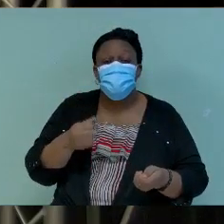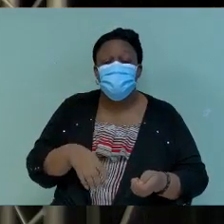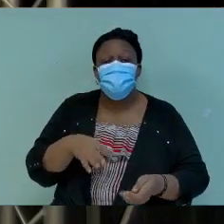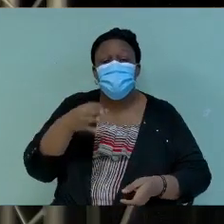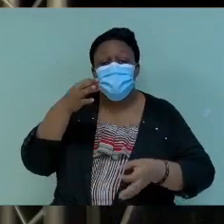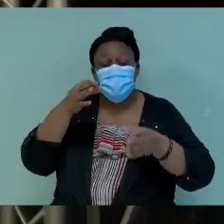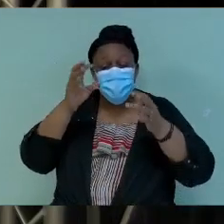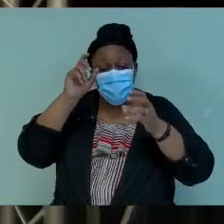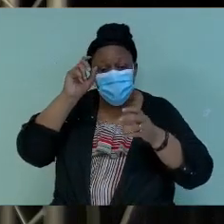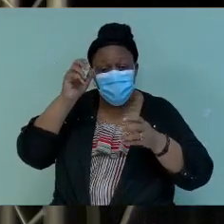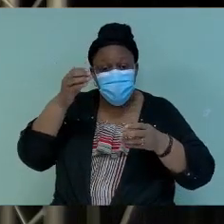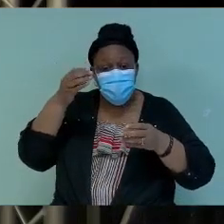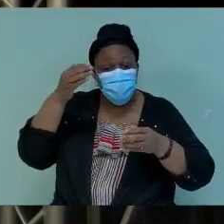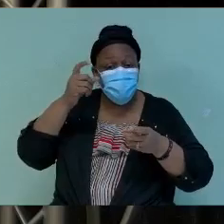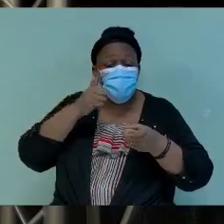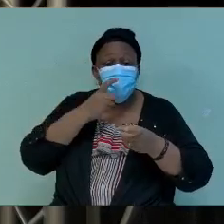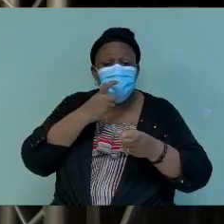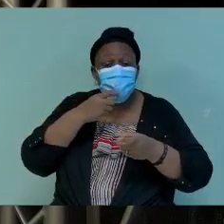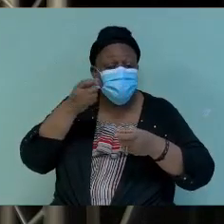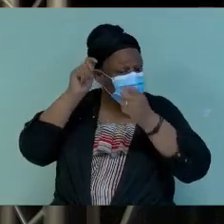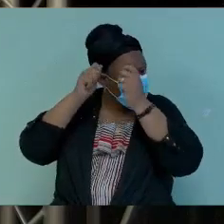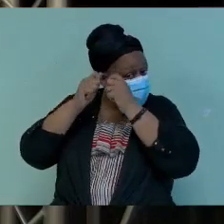be, must wear gloves.